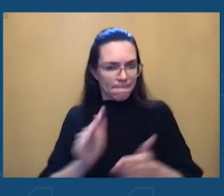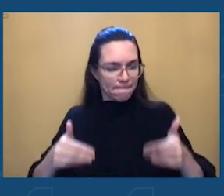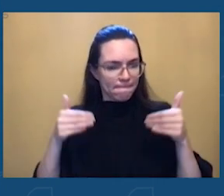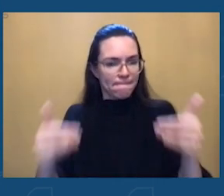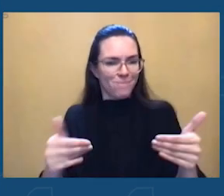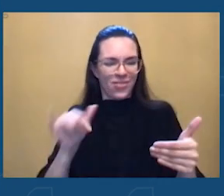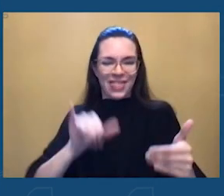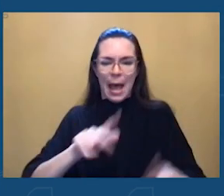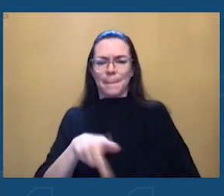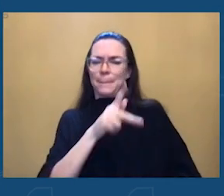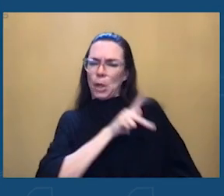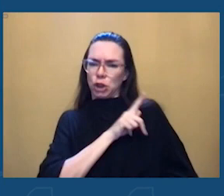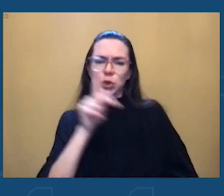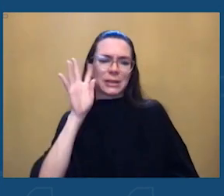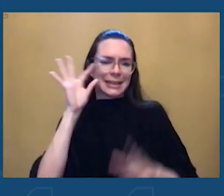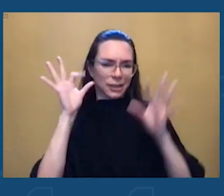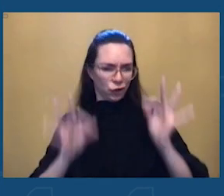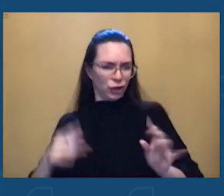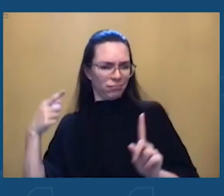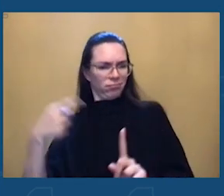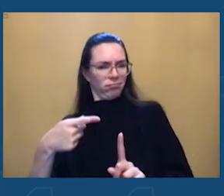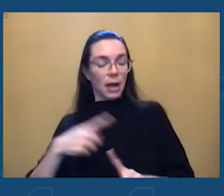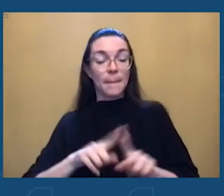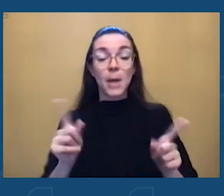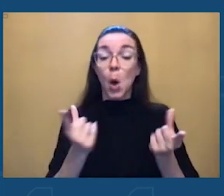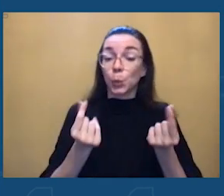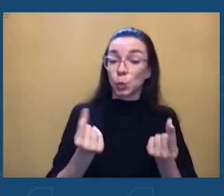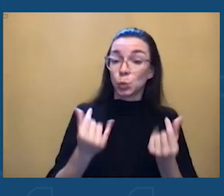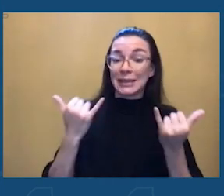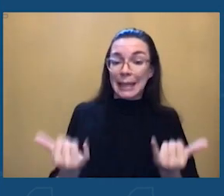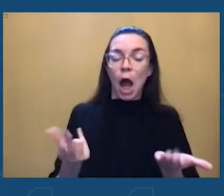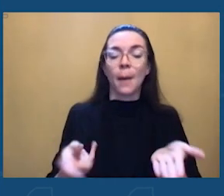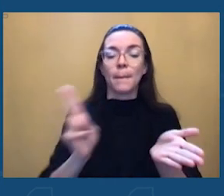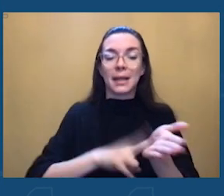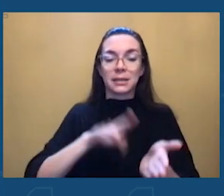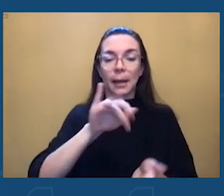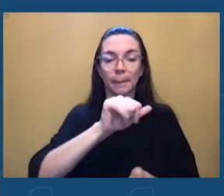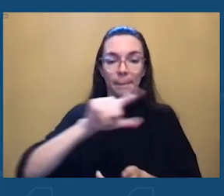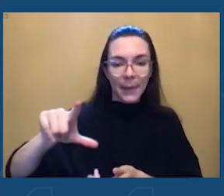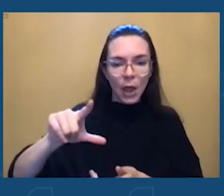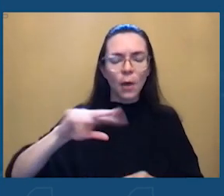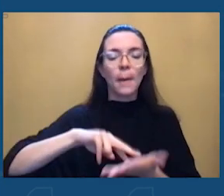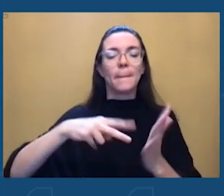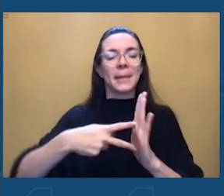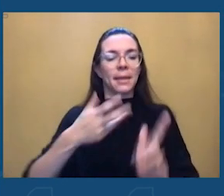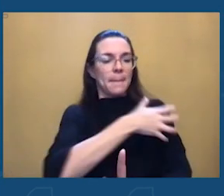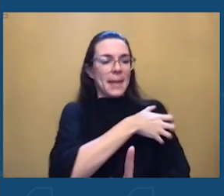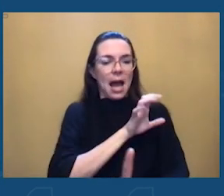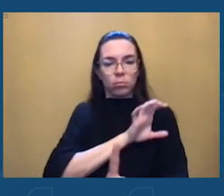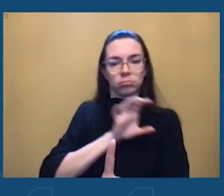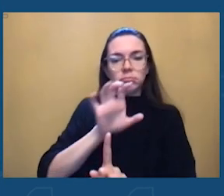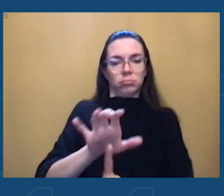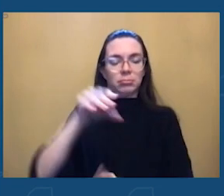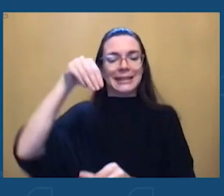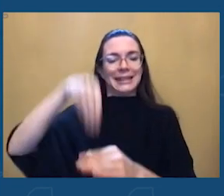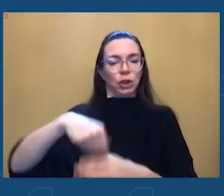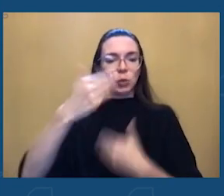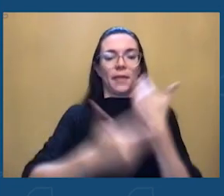personal decision. But what we're doing by signing the law today is putting the power back in the hands of survivors.